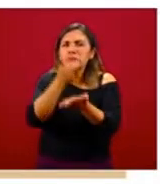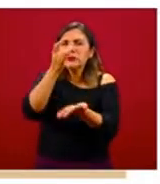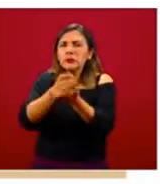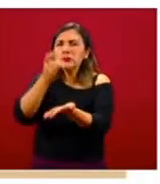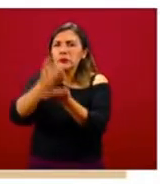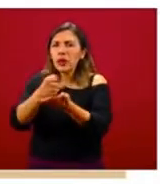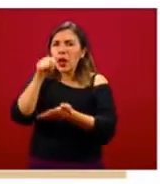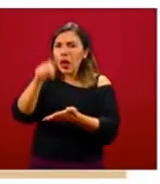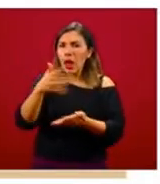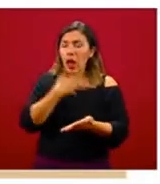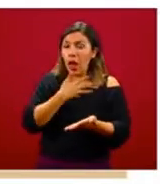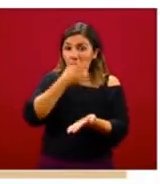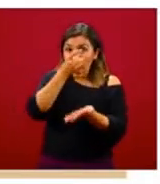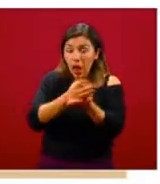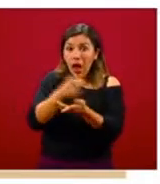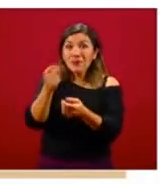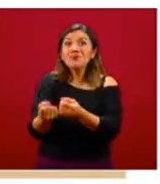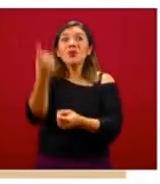these